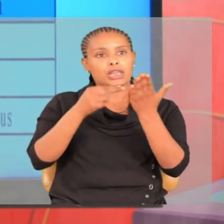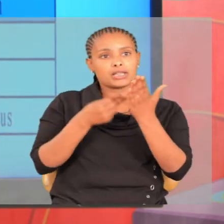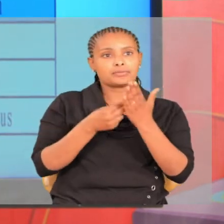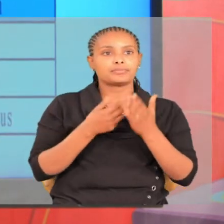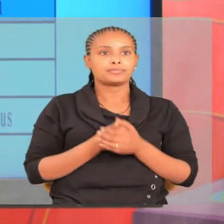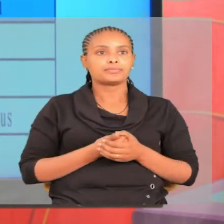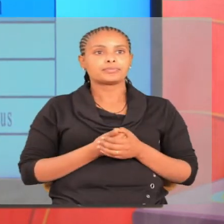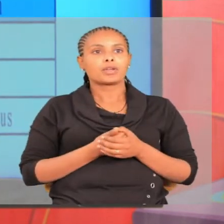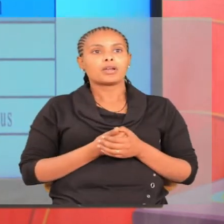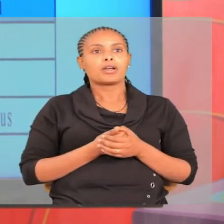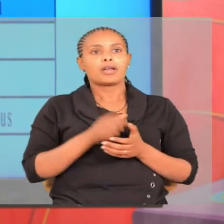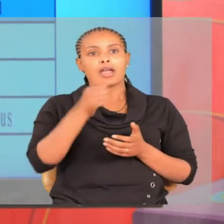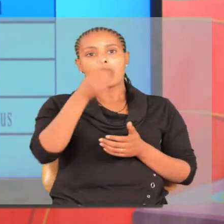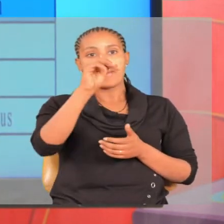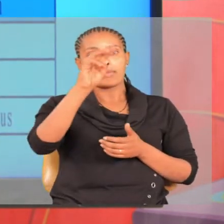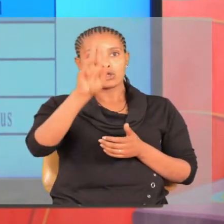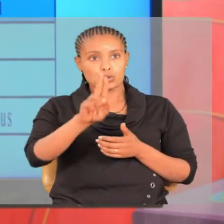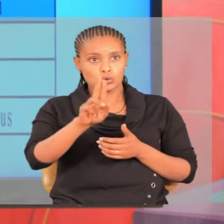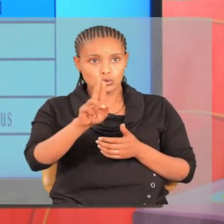unit equal